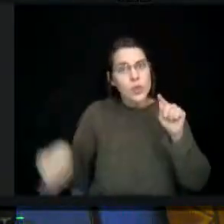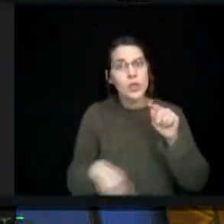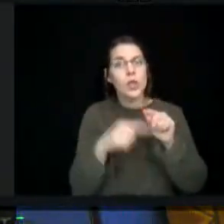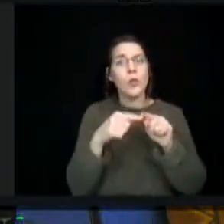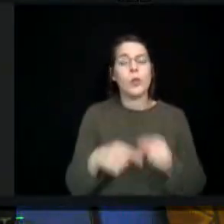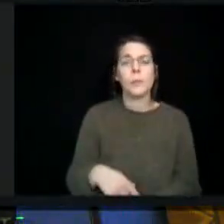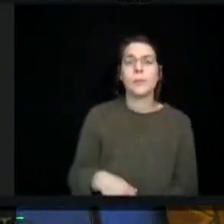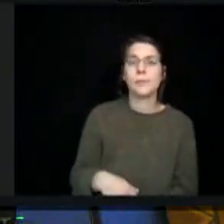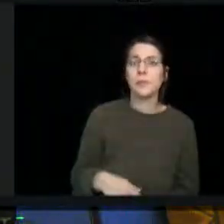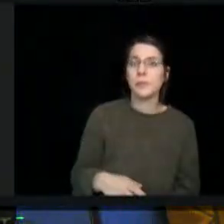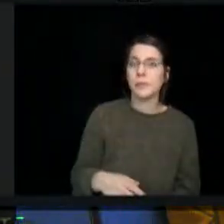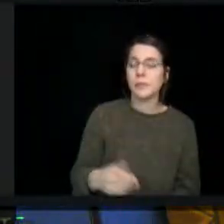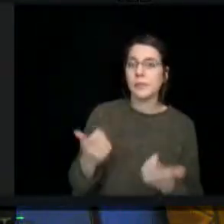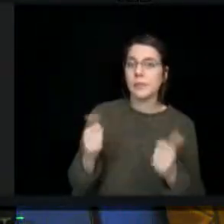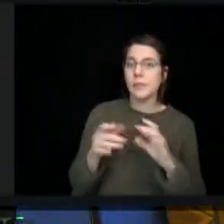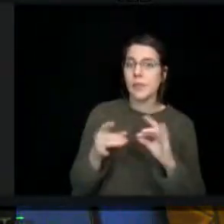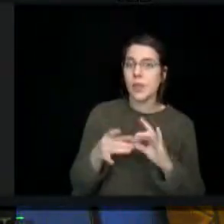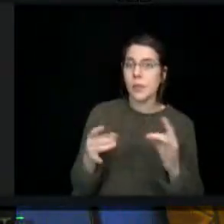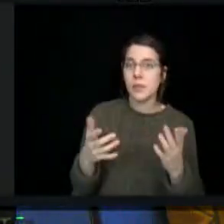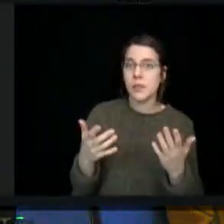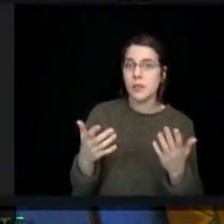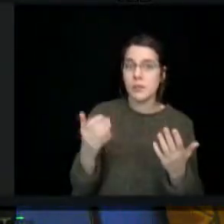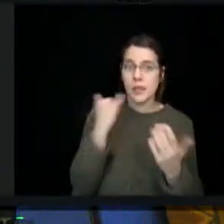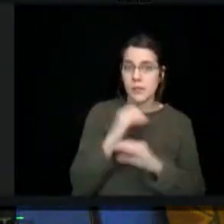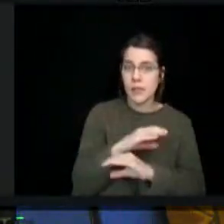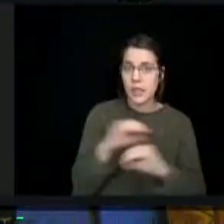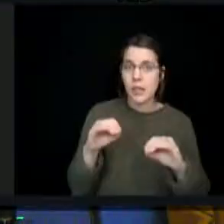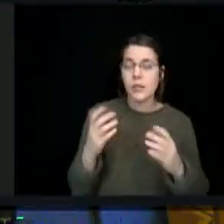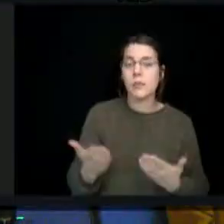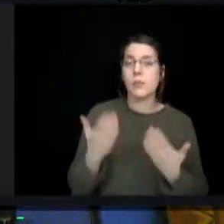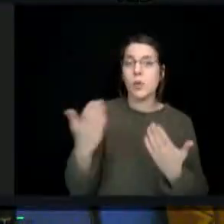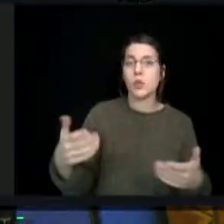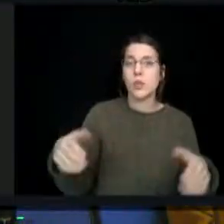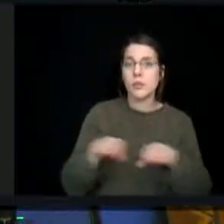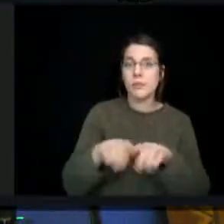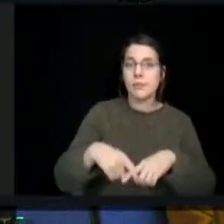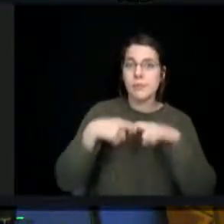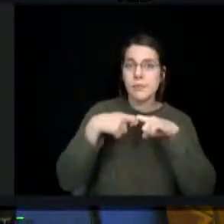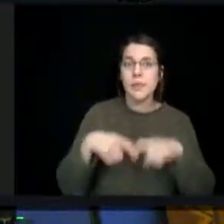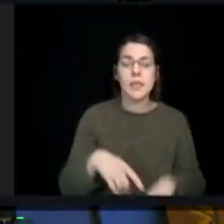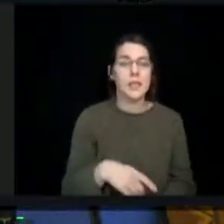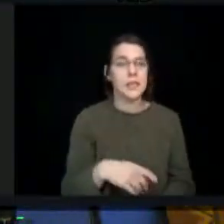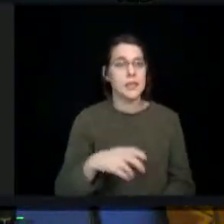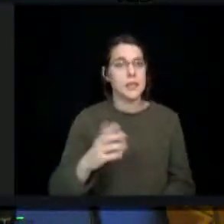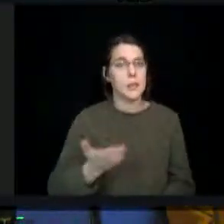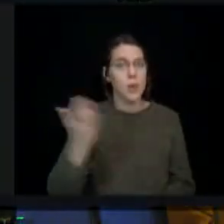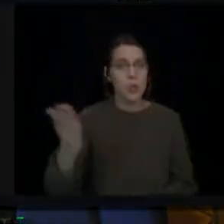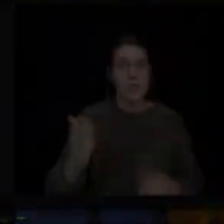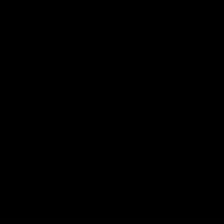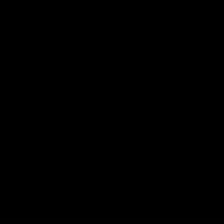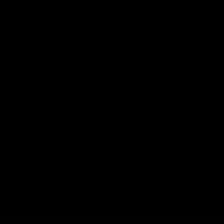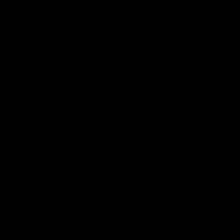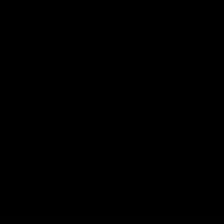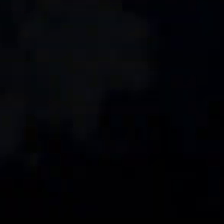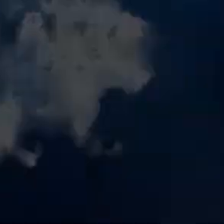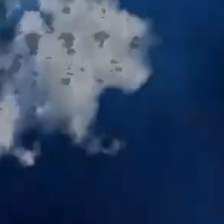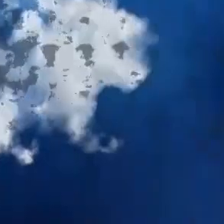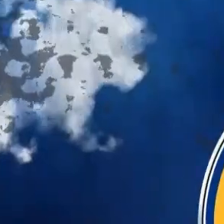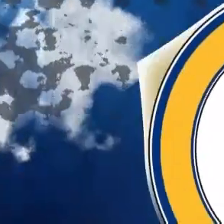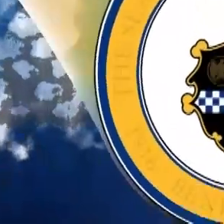not, entertain a motion to recess. So move. Second. All in favor, say aye. Aye. Aye. We are in recess. Thank you.